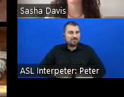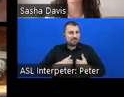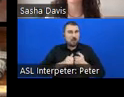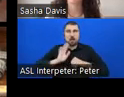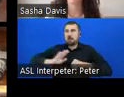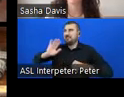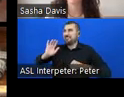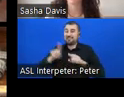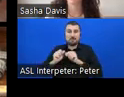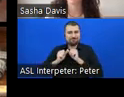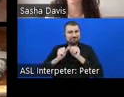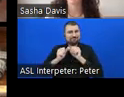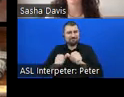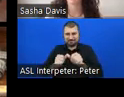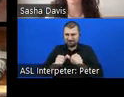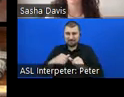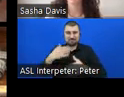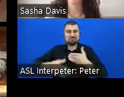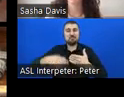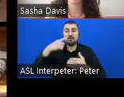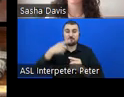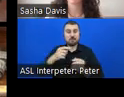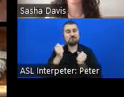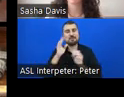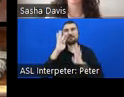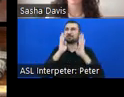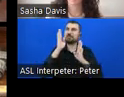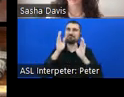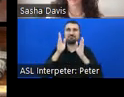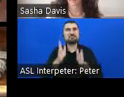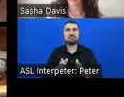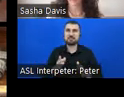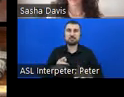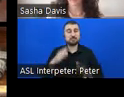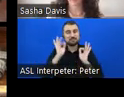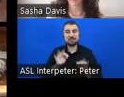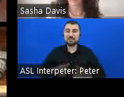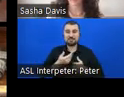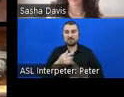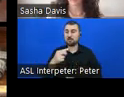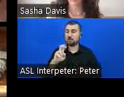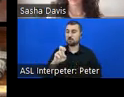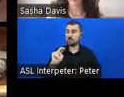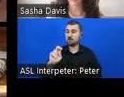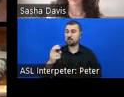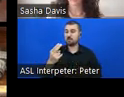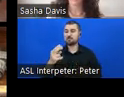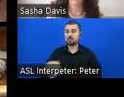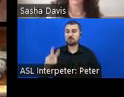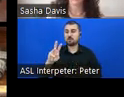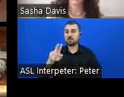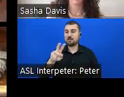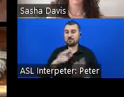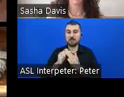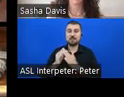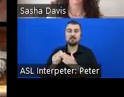like for so many creatives who choose to live and work in Greenwich Village and even in urban studios